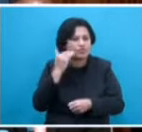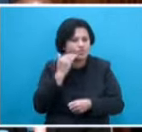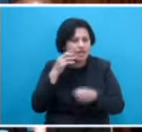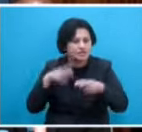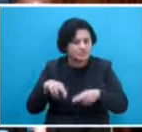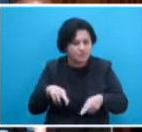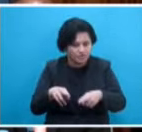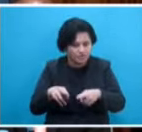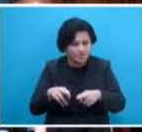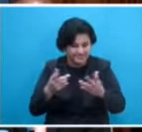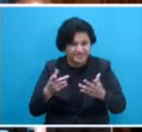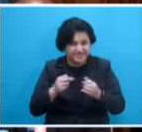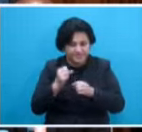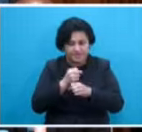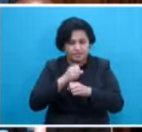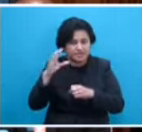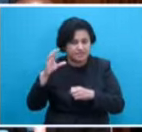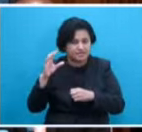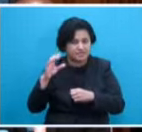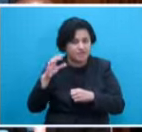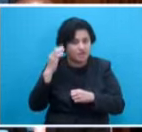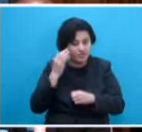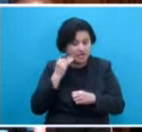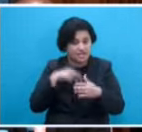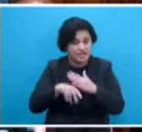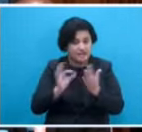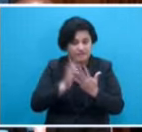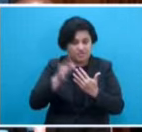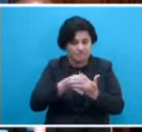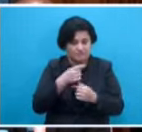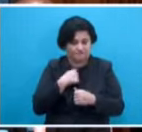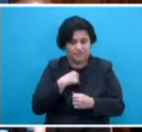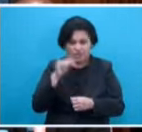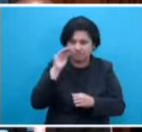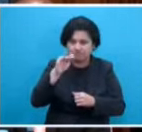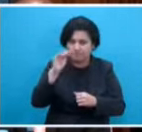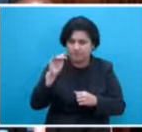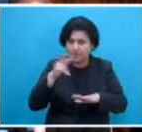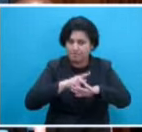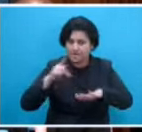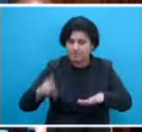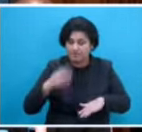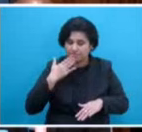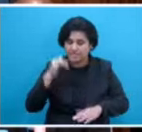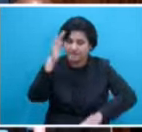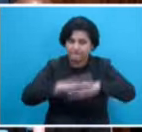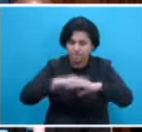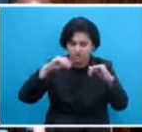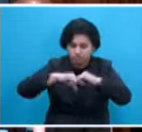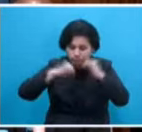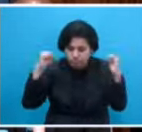petition to the people. During the February sitting, I'm calling for a parliamentary inquiry to fully investigate and suspend